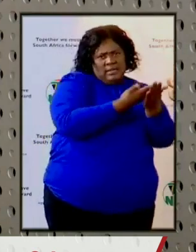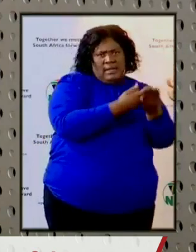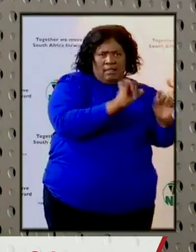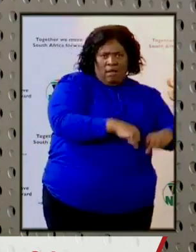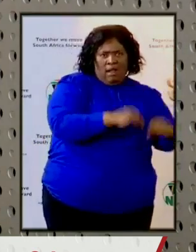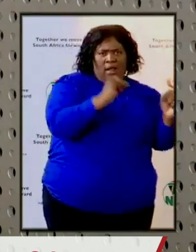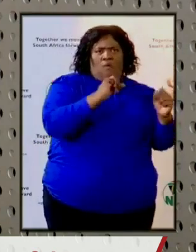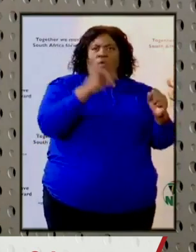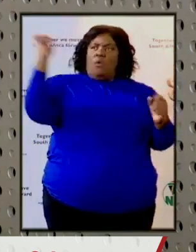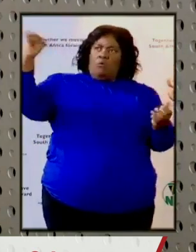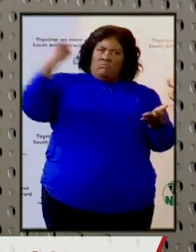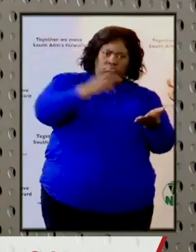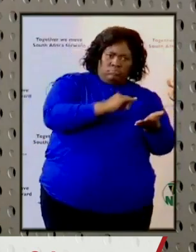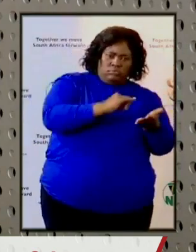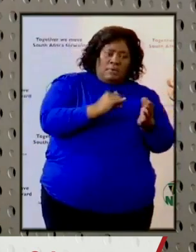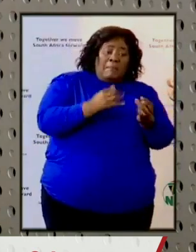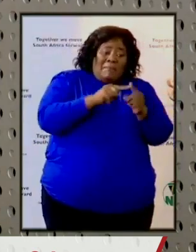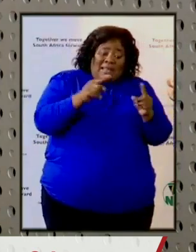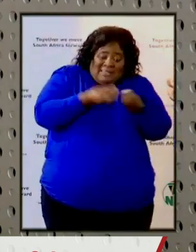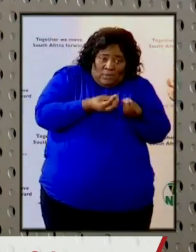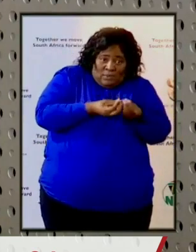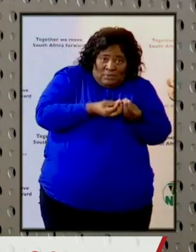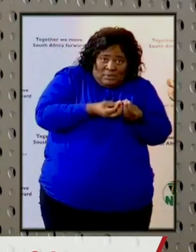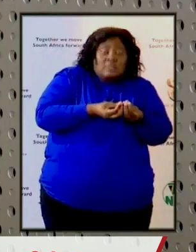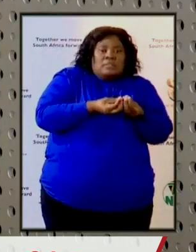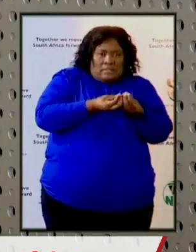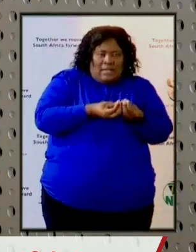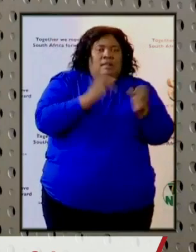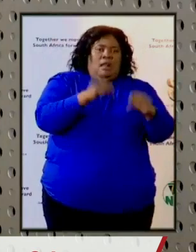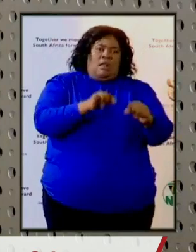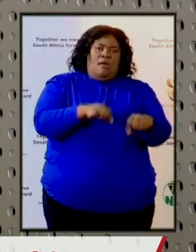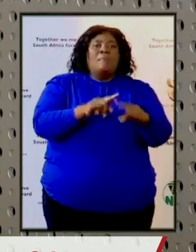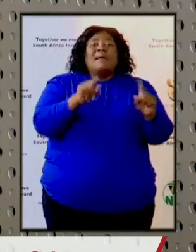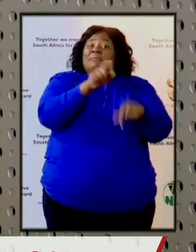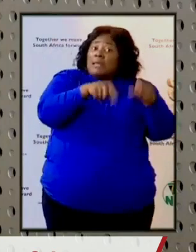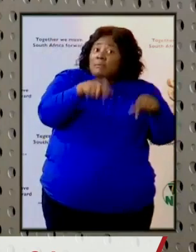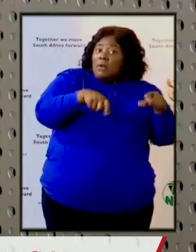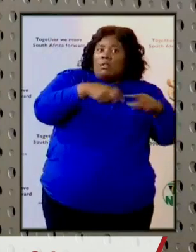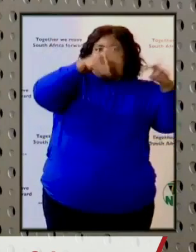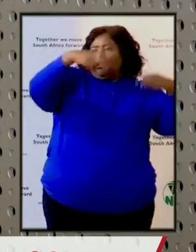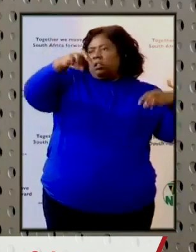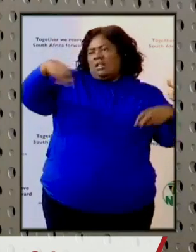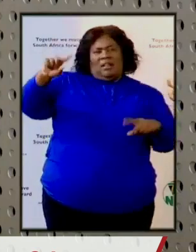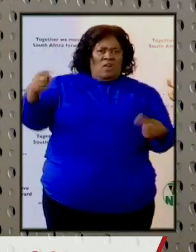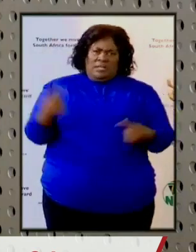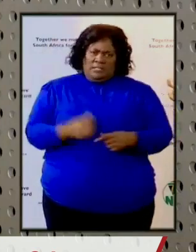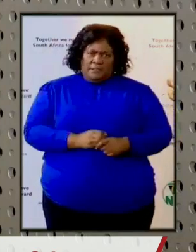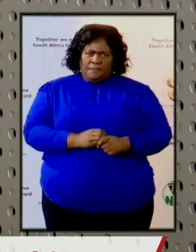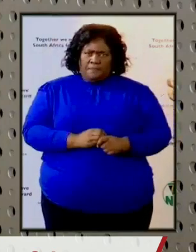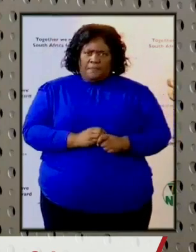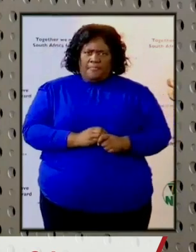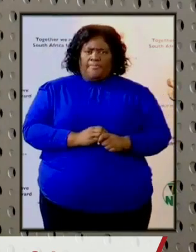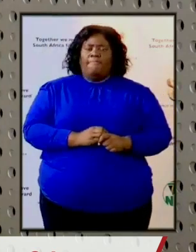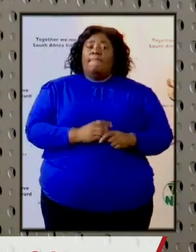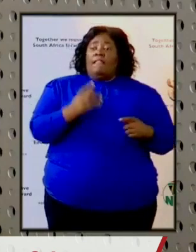The movement of people across the borders is only allowed under very exceptional circumstances, like